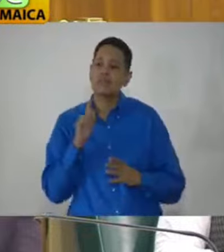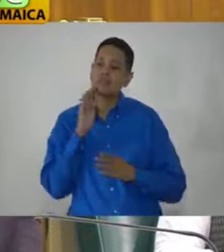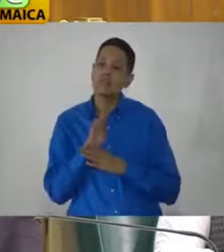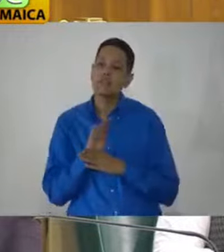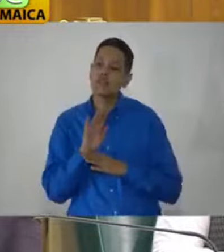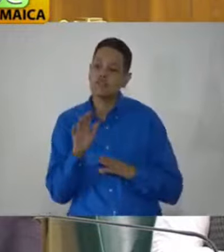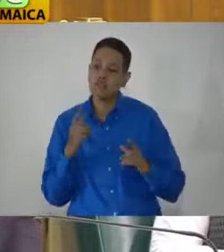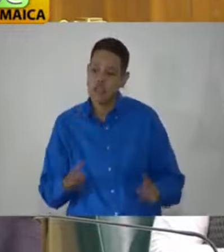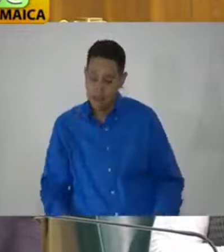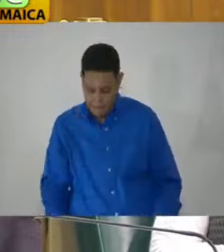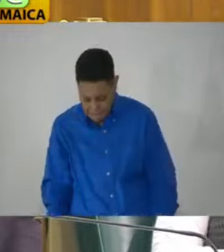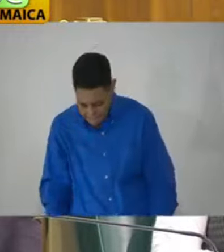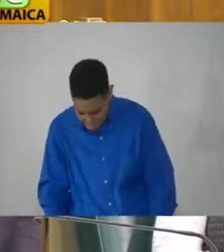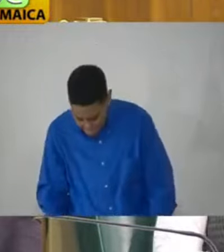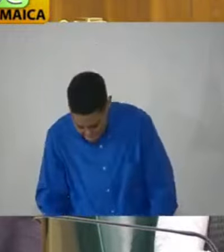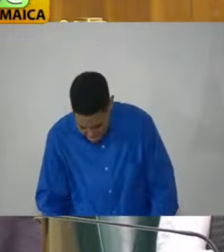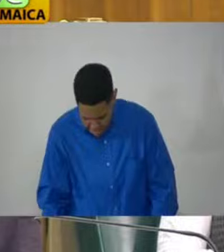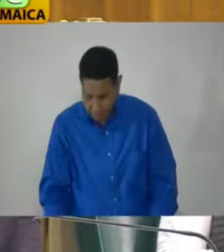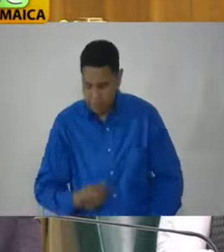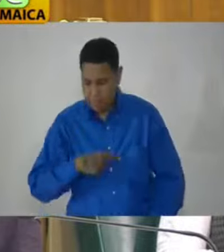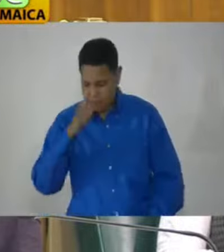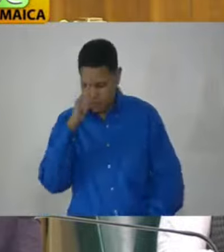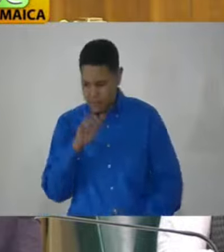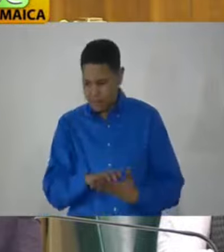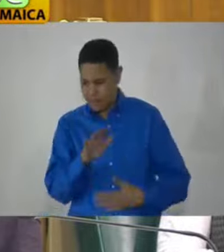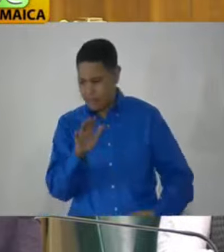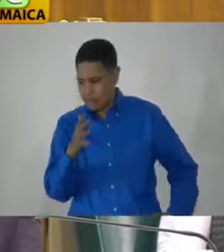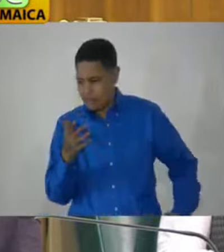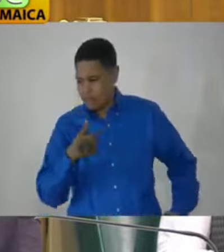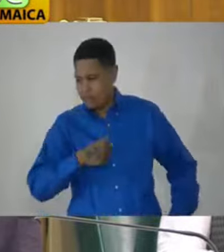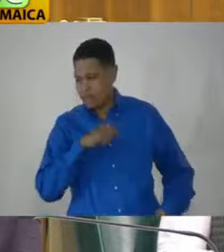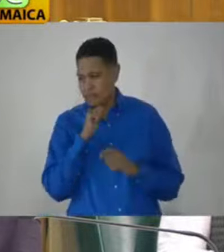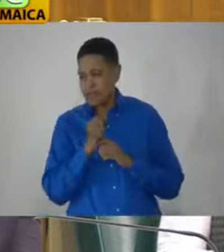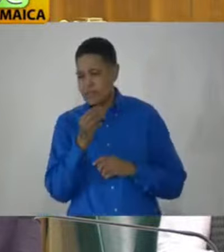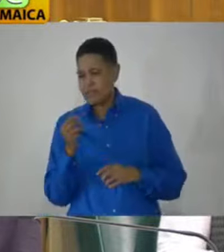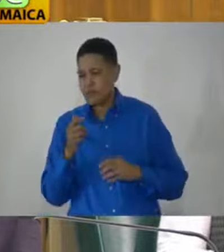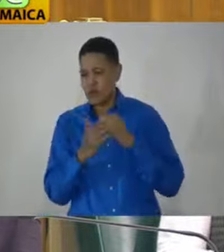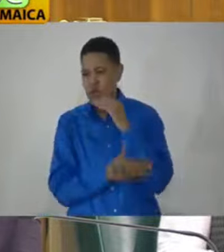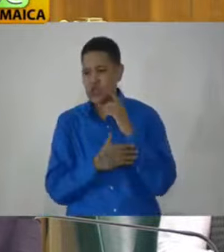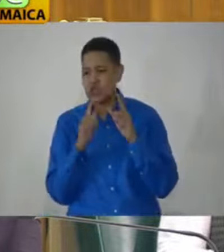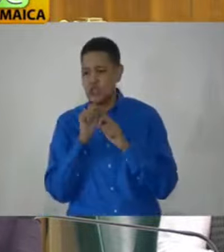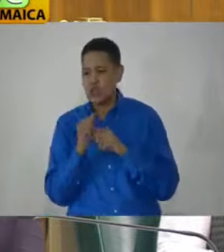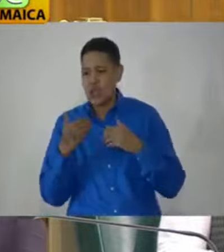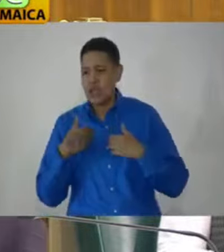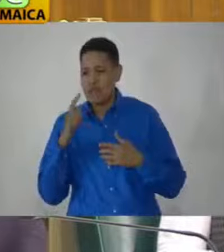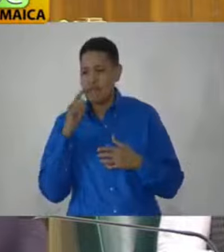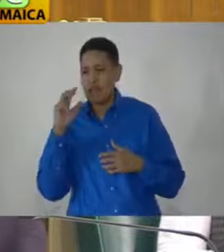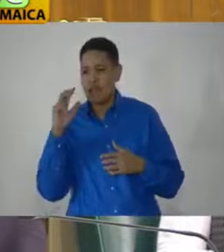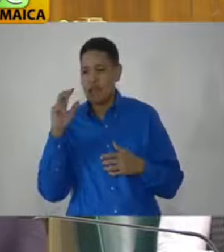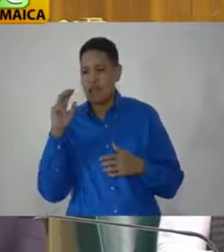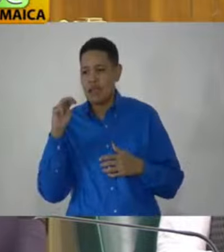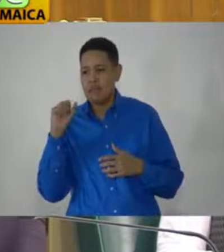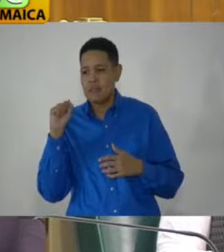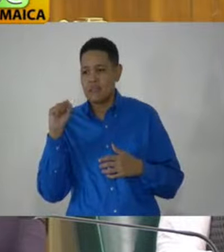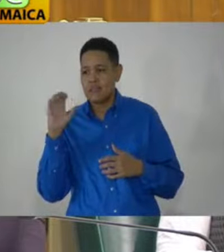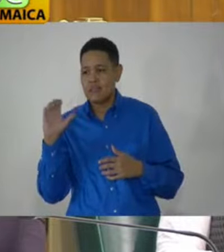industry. And I do believe that we are one of the few countries that has MSC